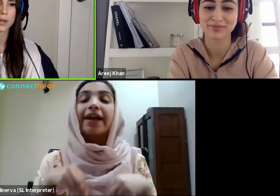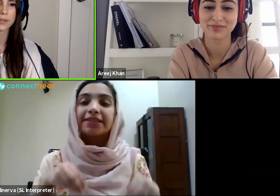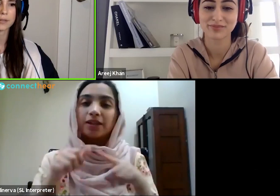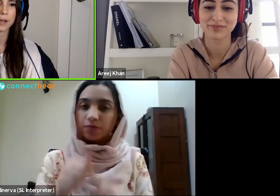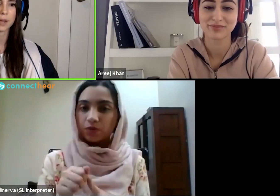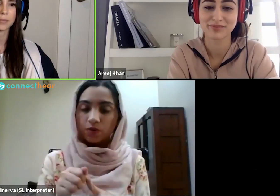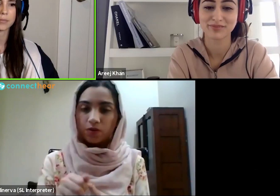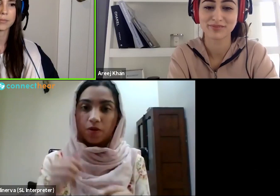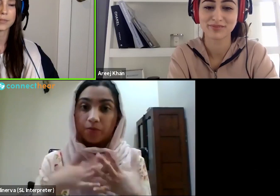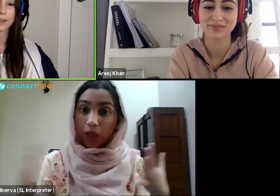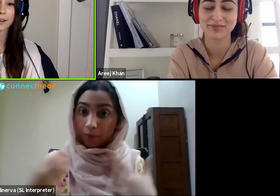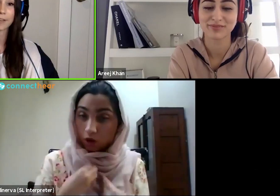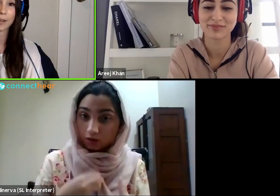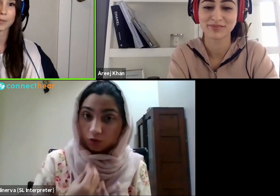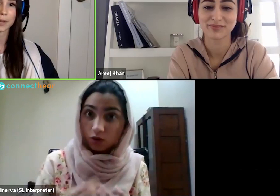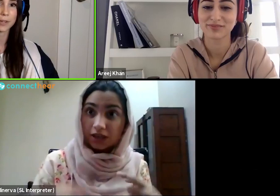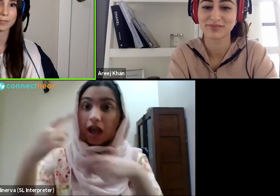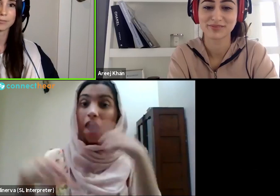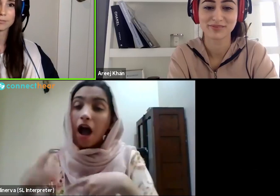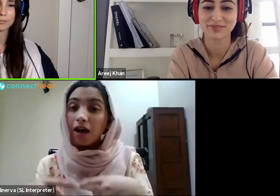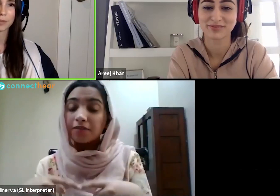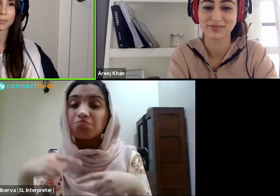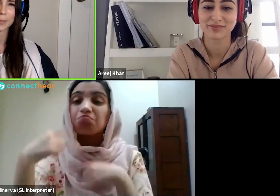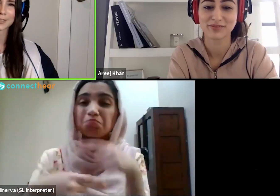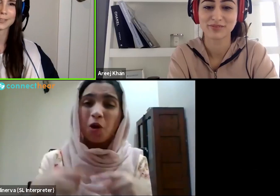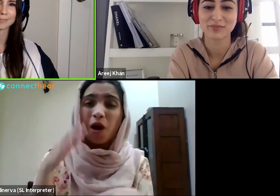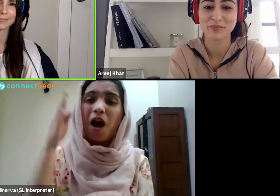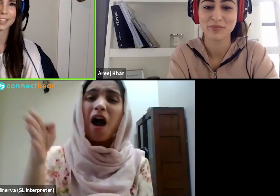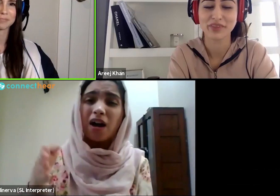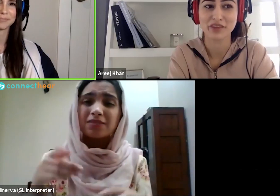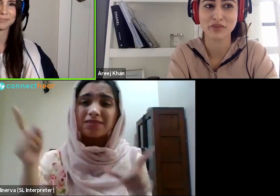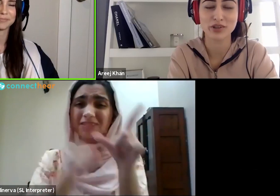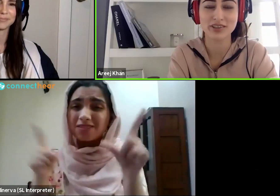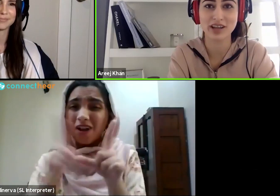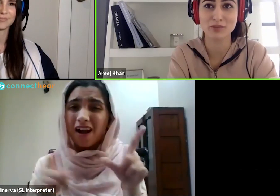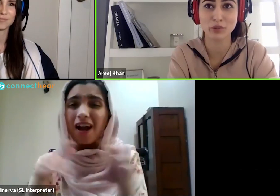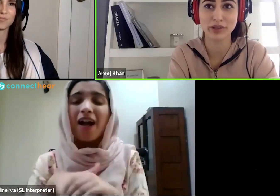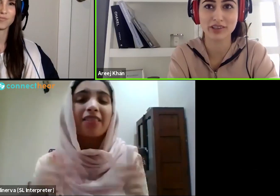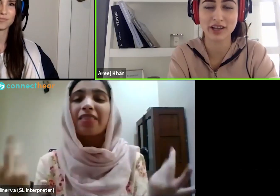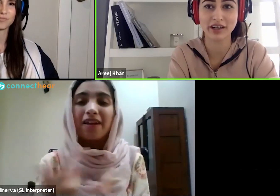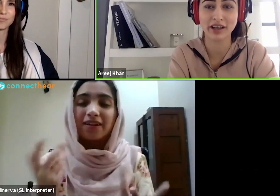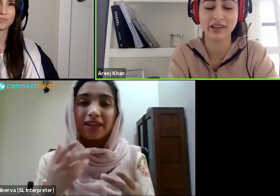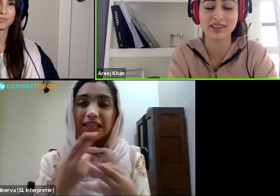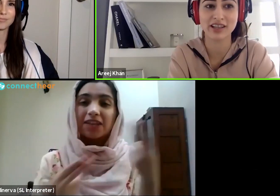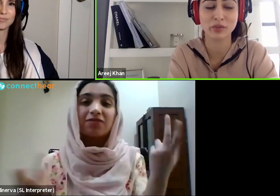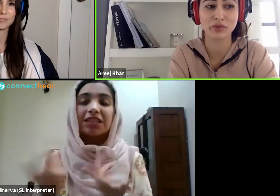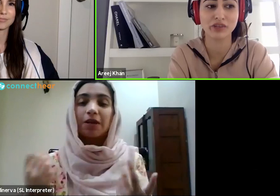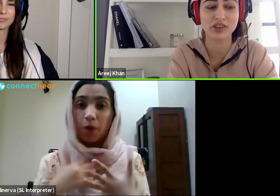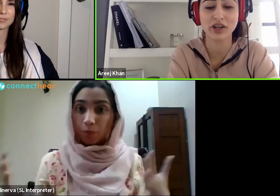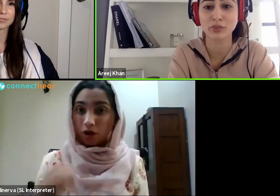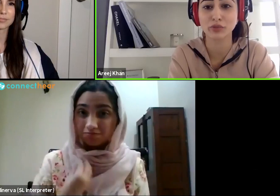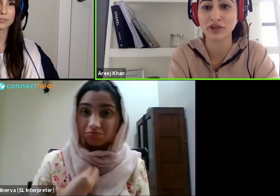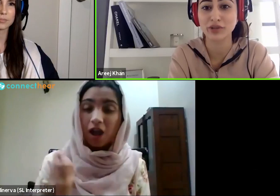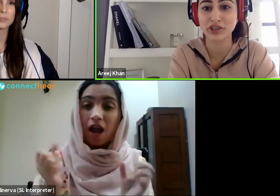where the next decade goes, maybe forth. That makes sense. So. Of course, yeah, I'm totally excited, and I can see that we're